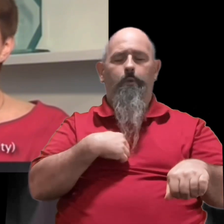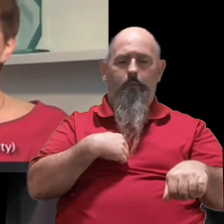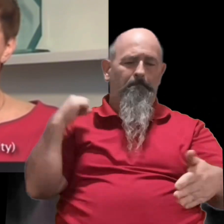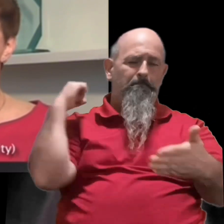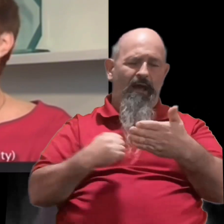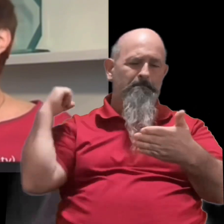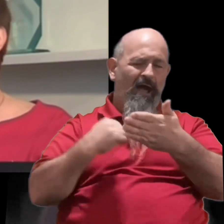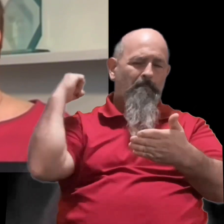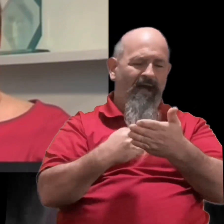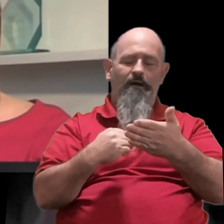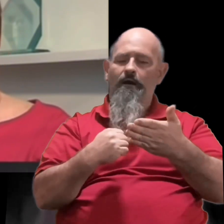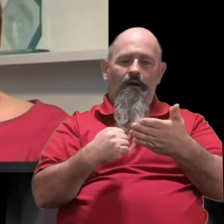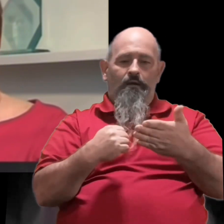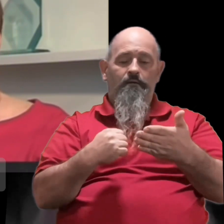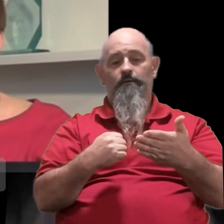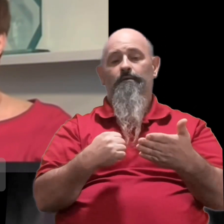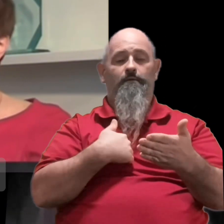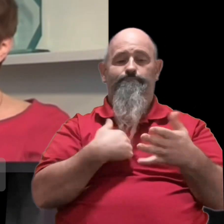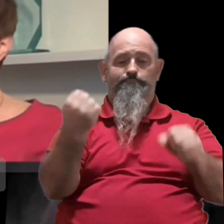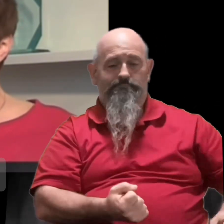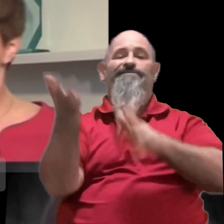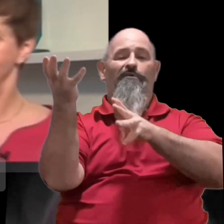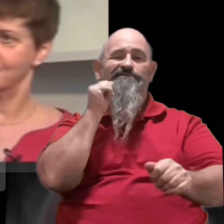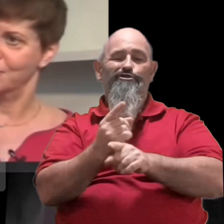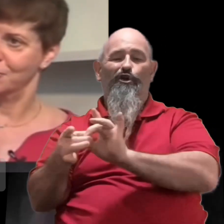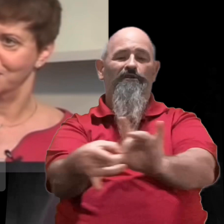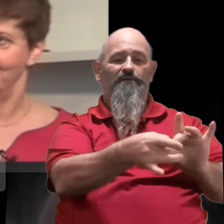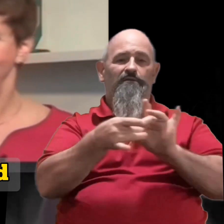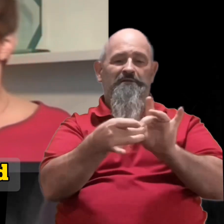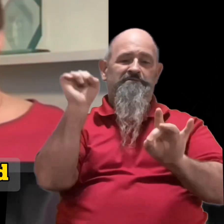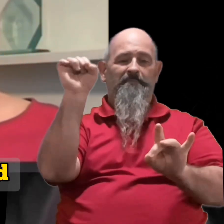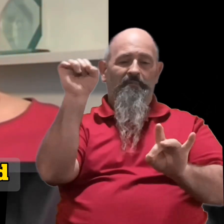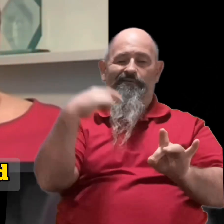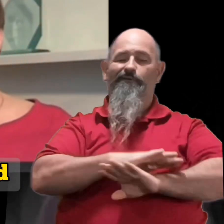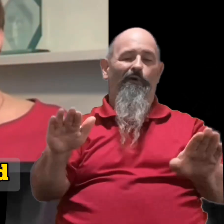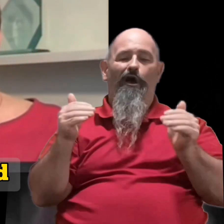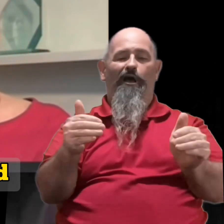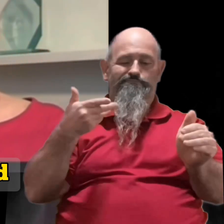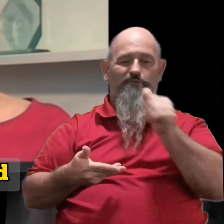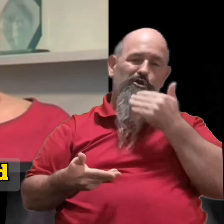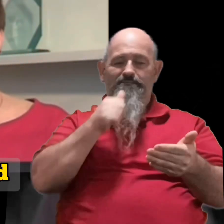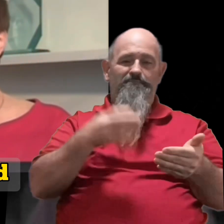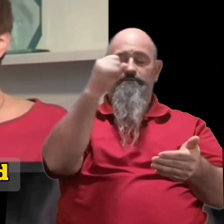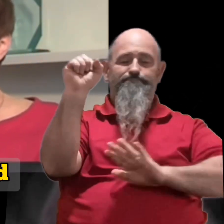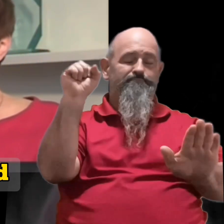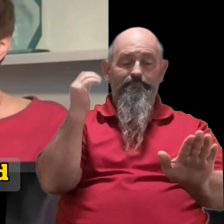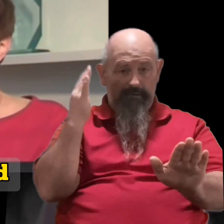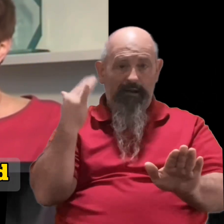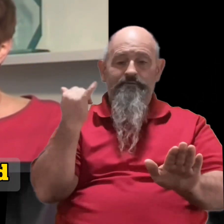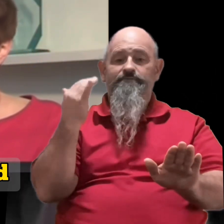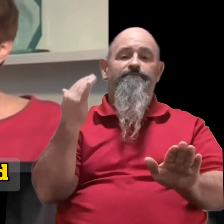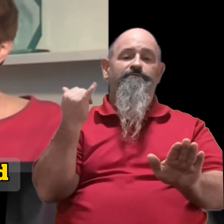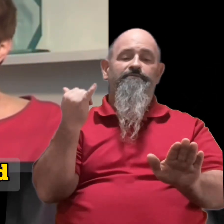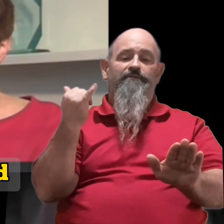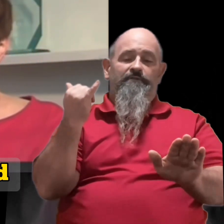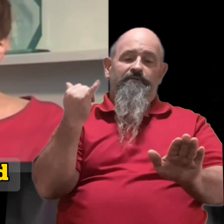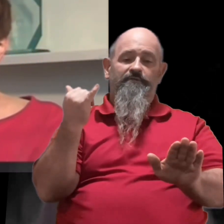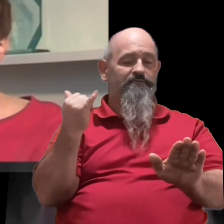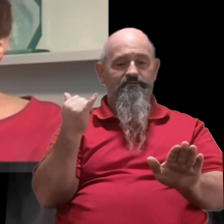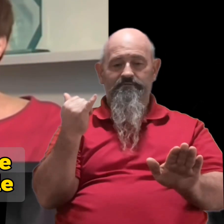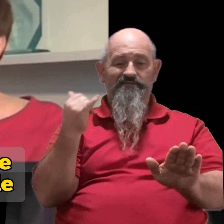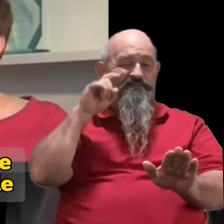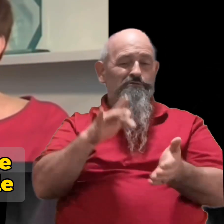I was vilified. I was cast out of the sisterhood. I was no longer a good feminist